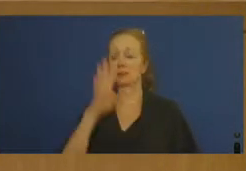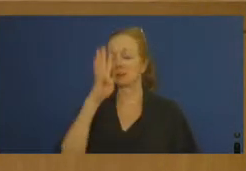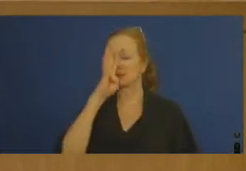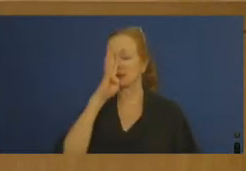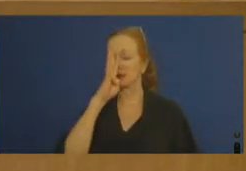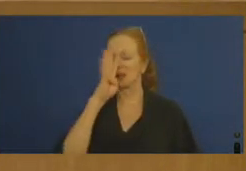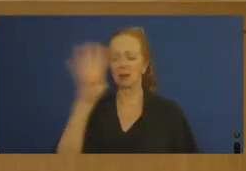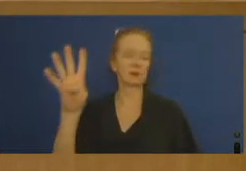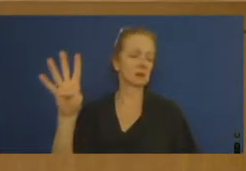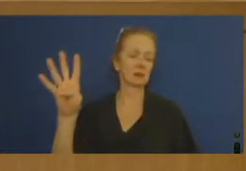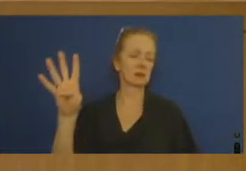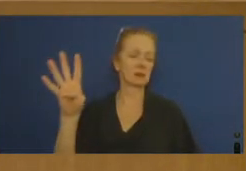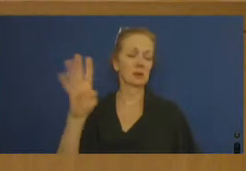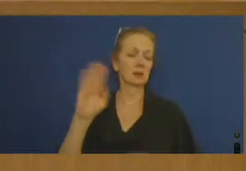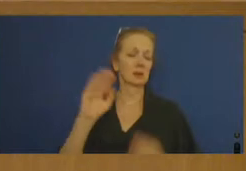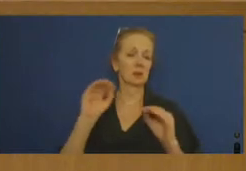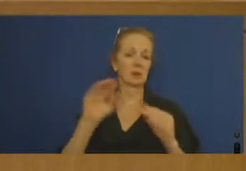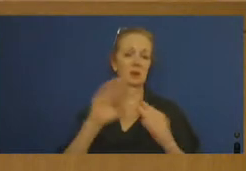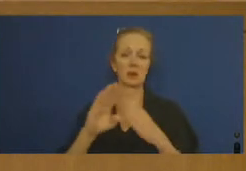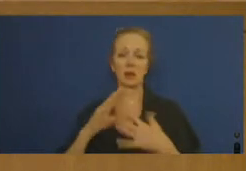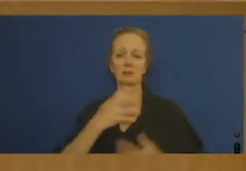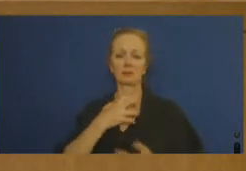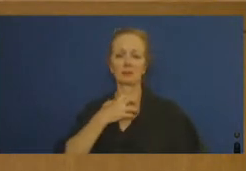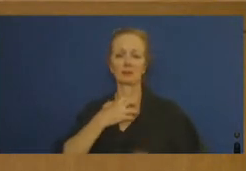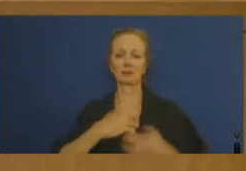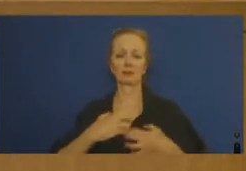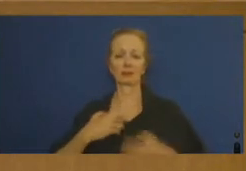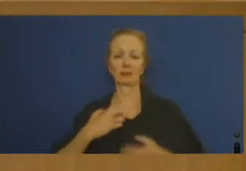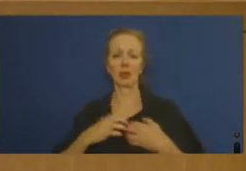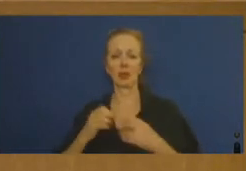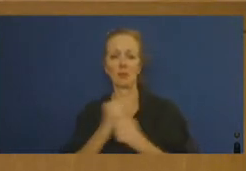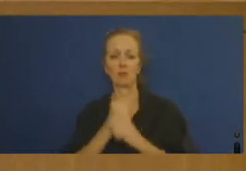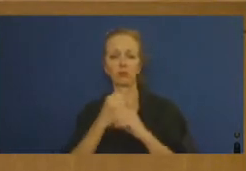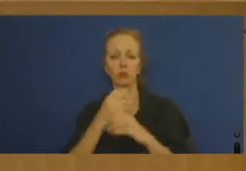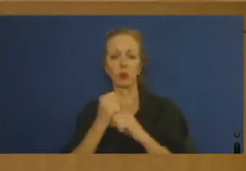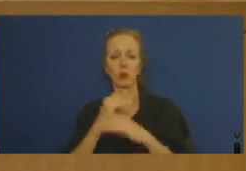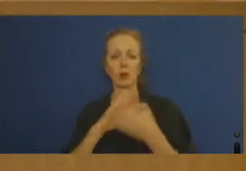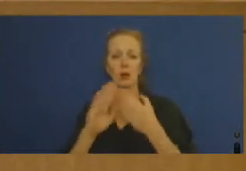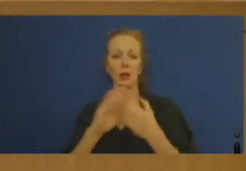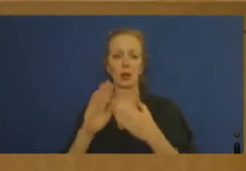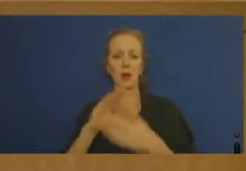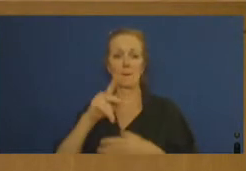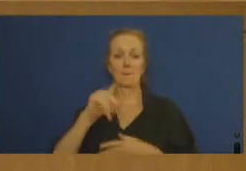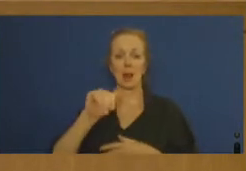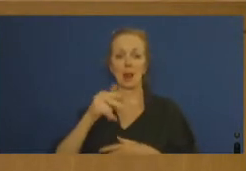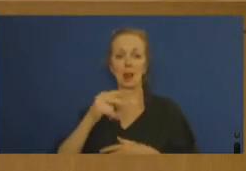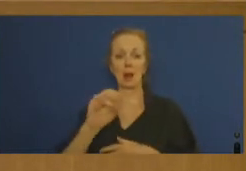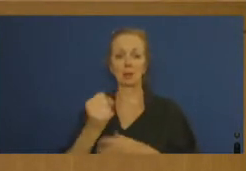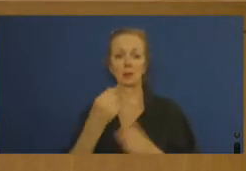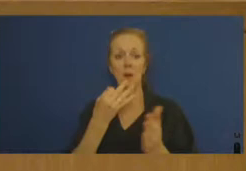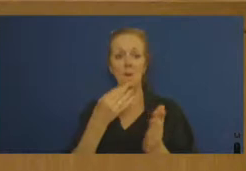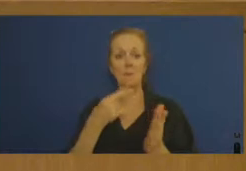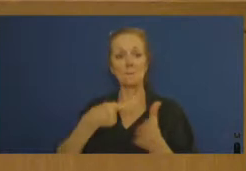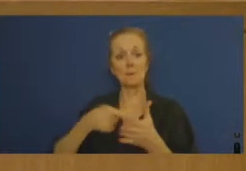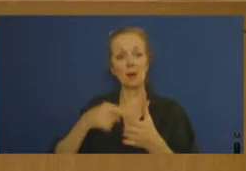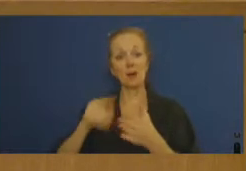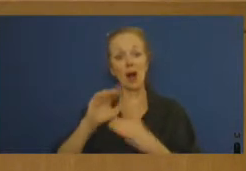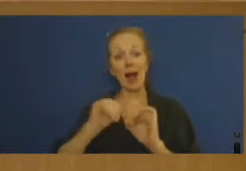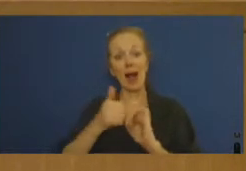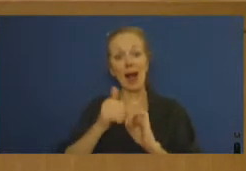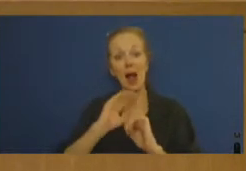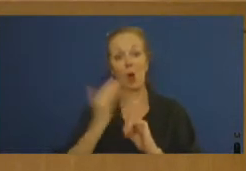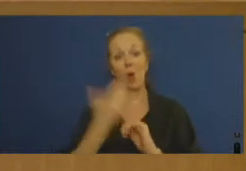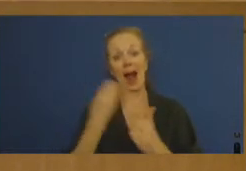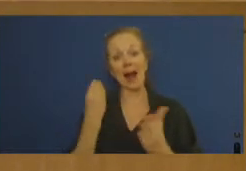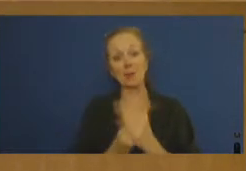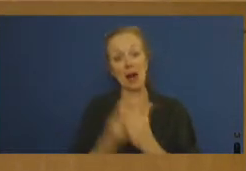excuse. I'm disgusted and disturbed that the bombs used to ethnically cleanse Palestinians are funded by our tax dollars. I refuse to